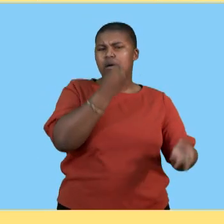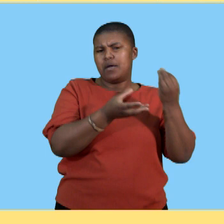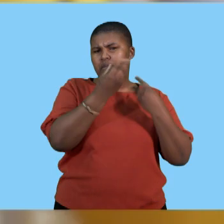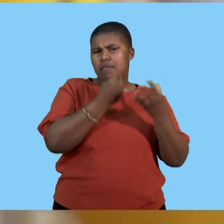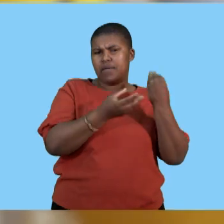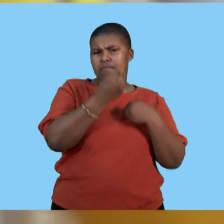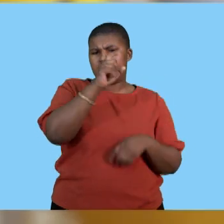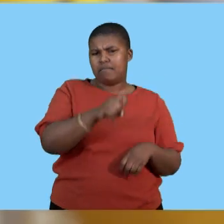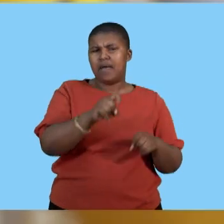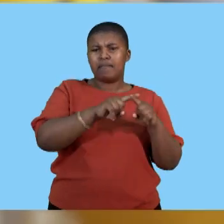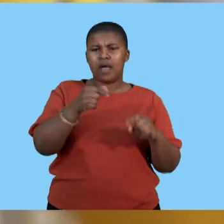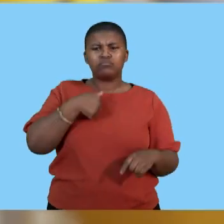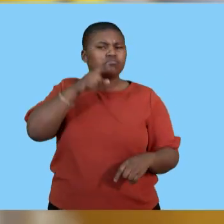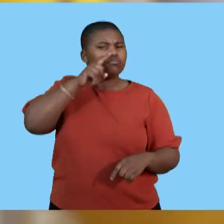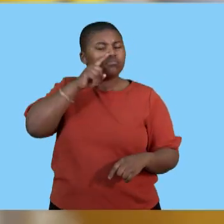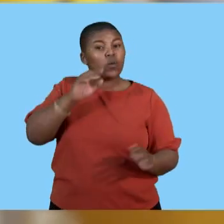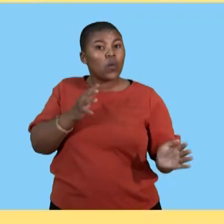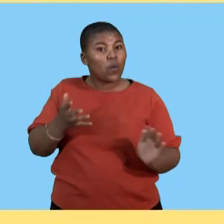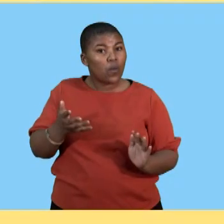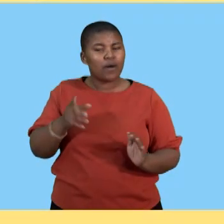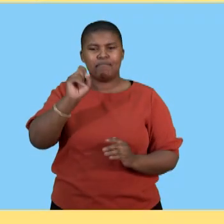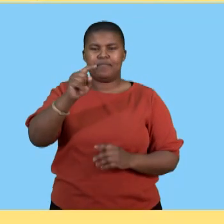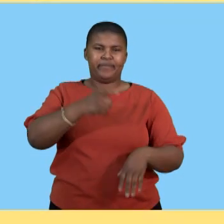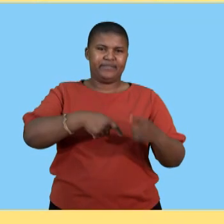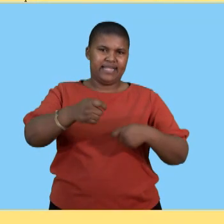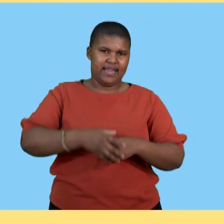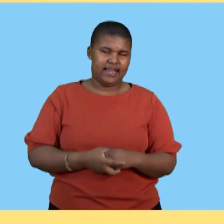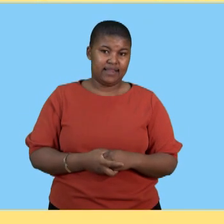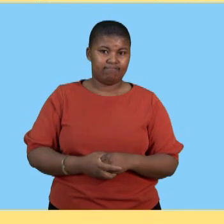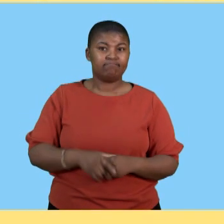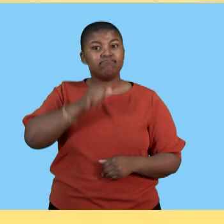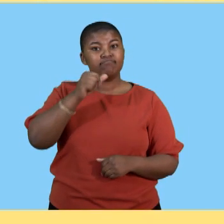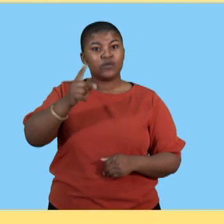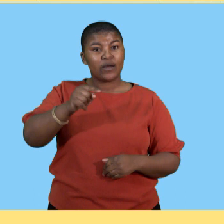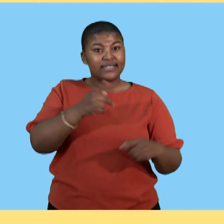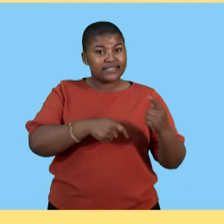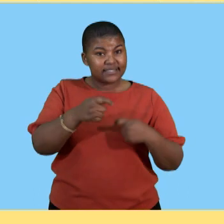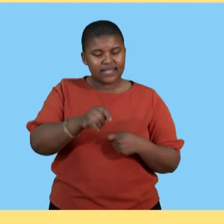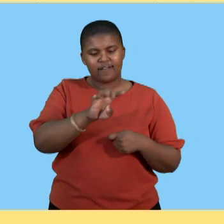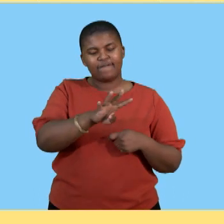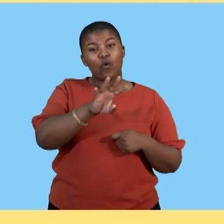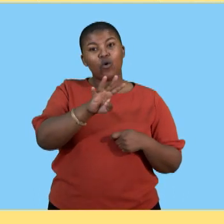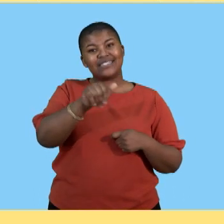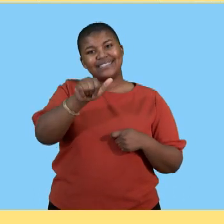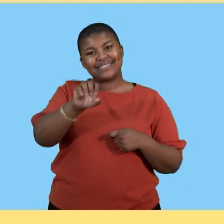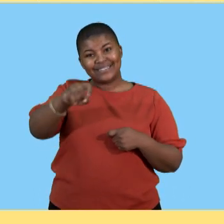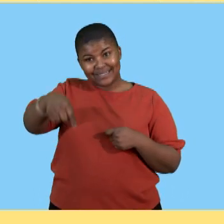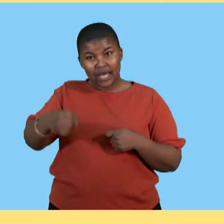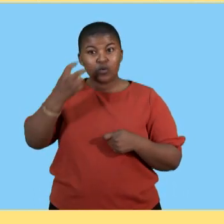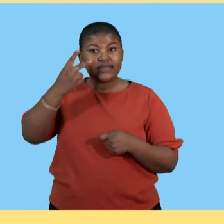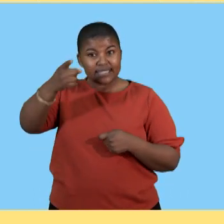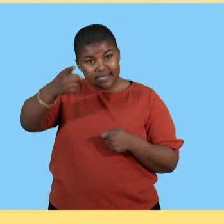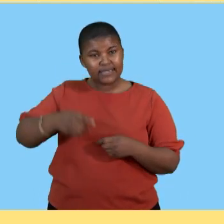receive? We only see that if we come to our sales. Then we say sales is